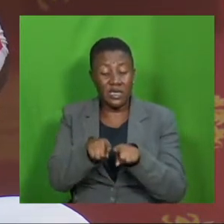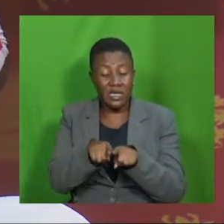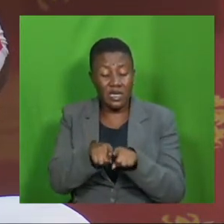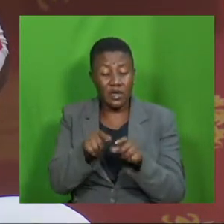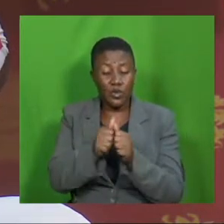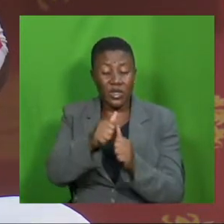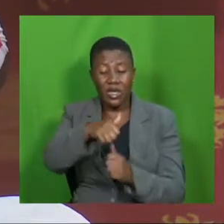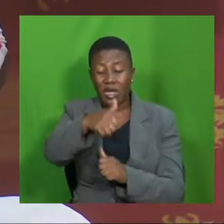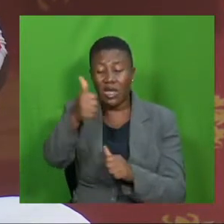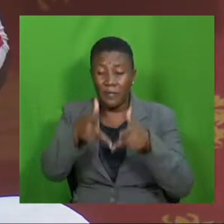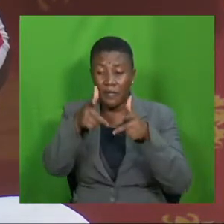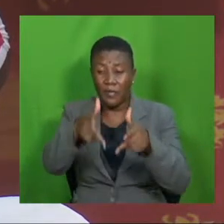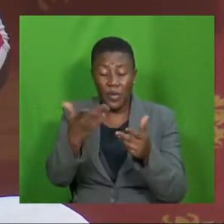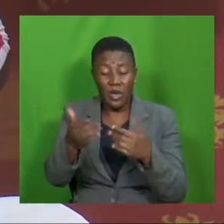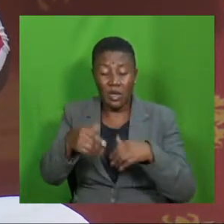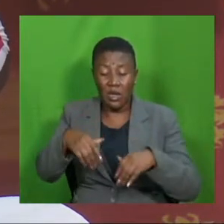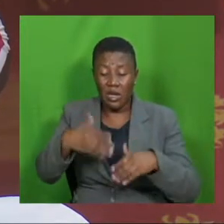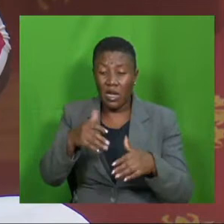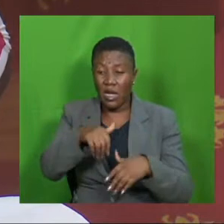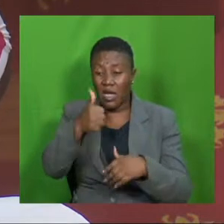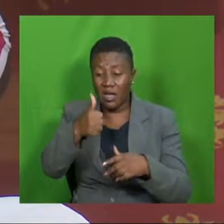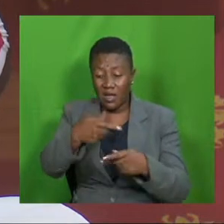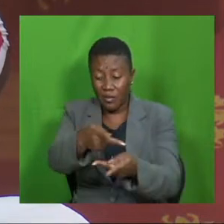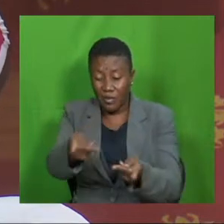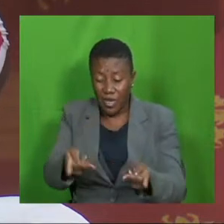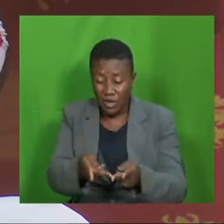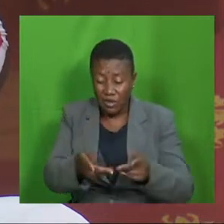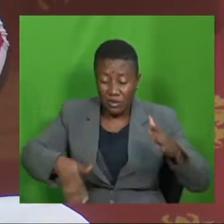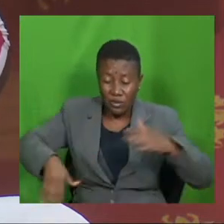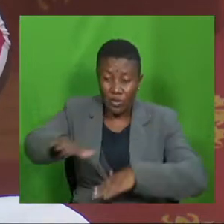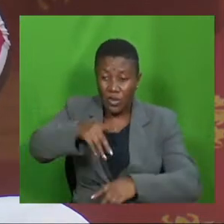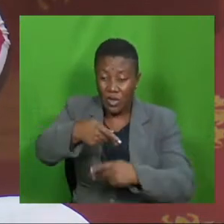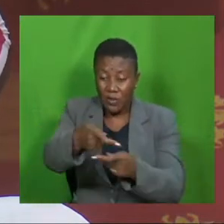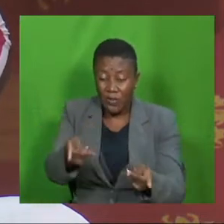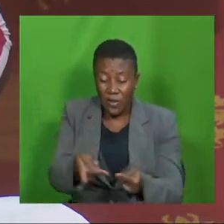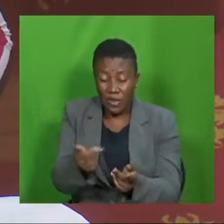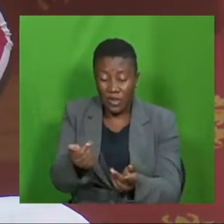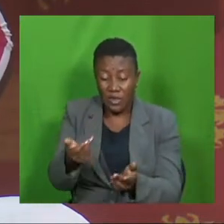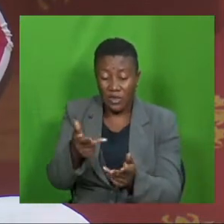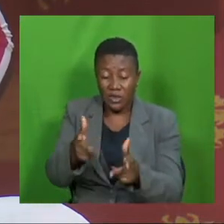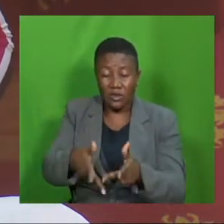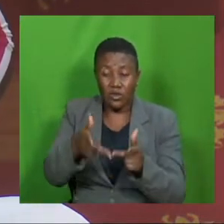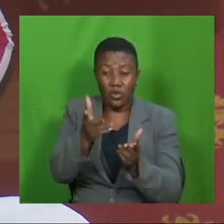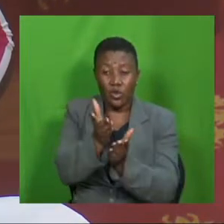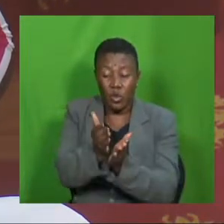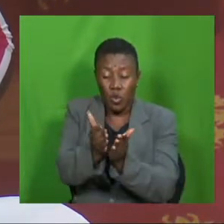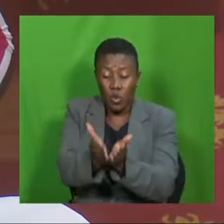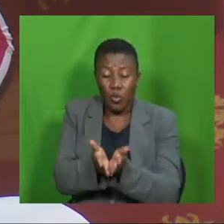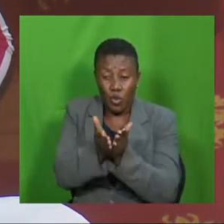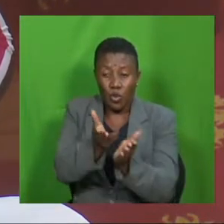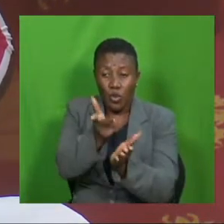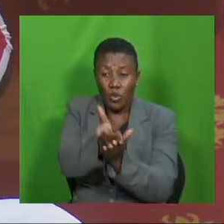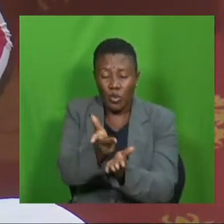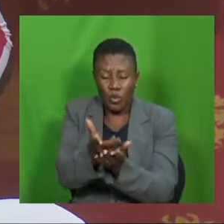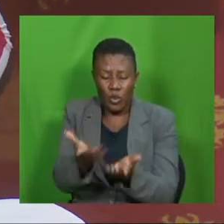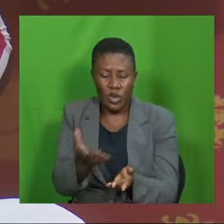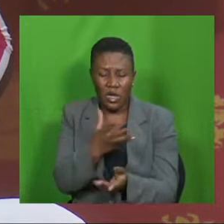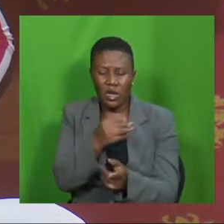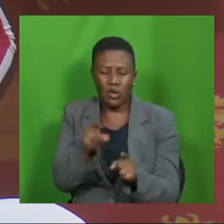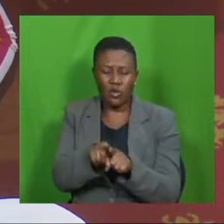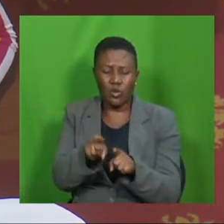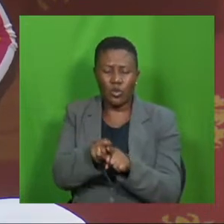landing beaches across the country. Some reforms introduced have denied unauthorized persons